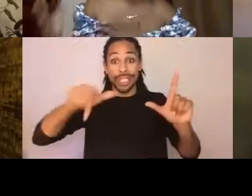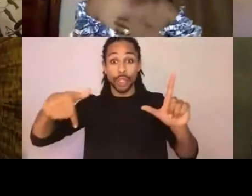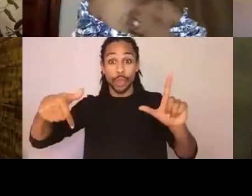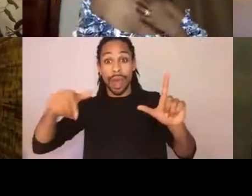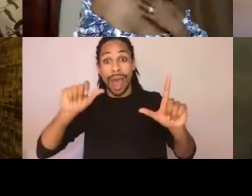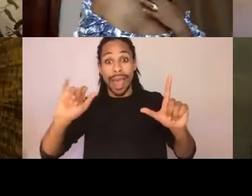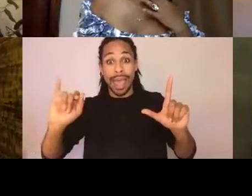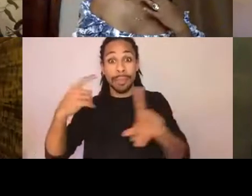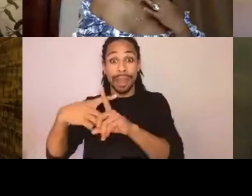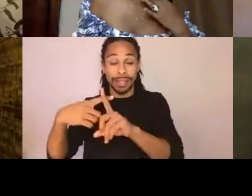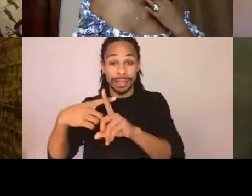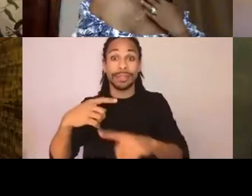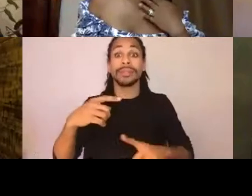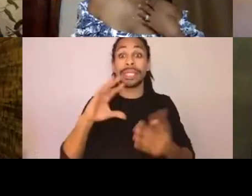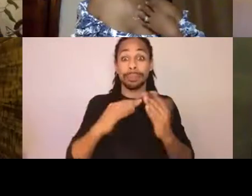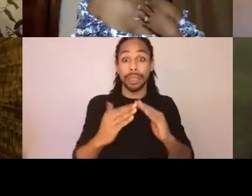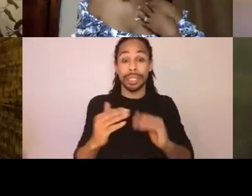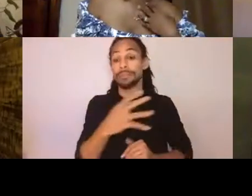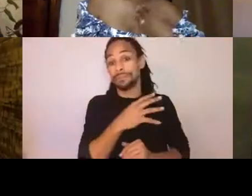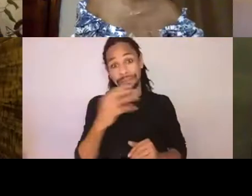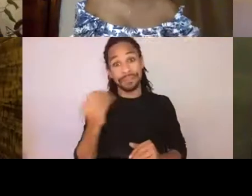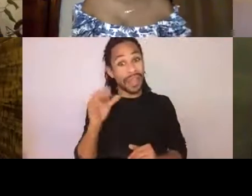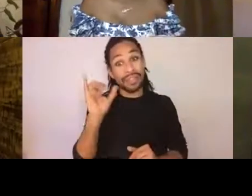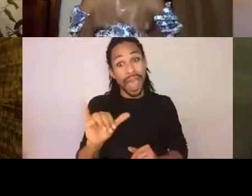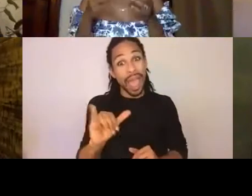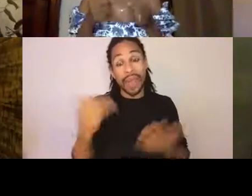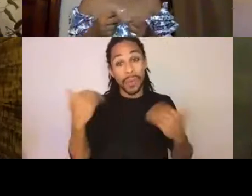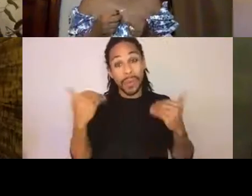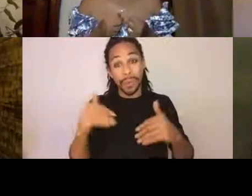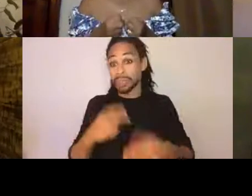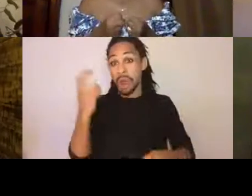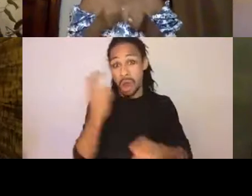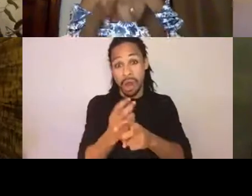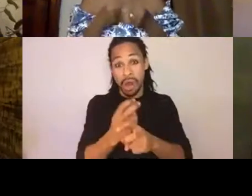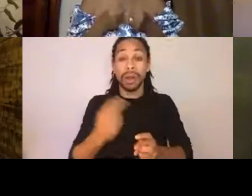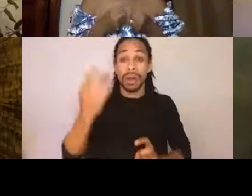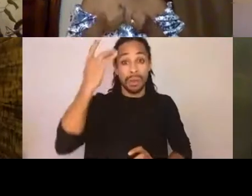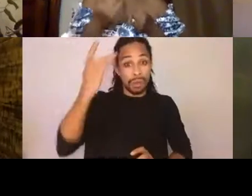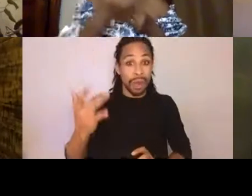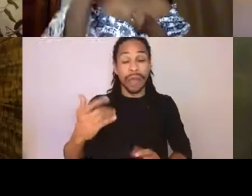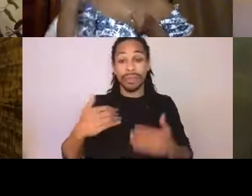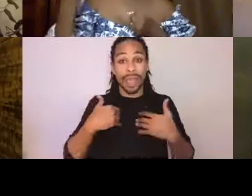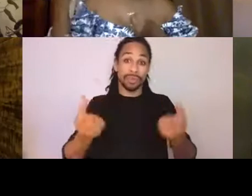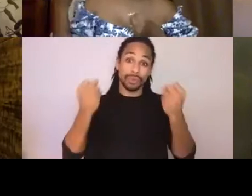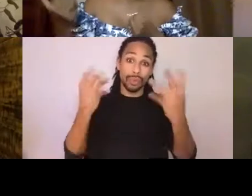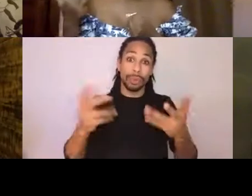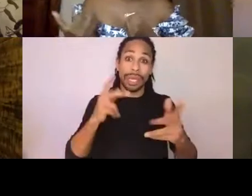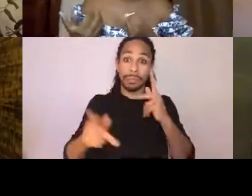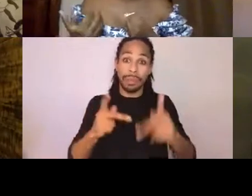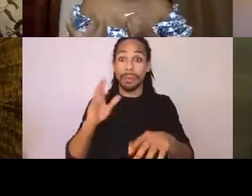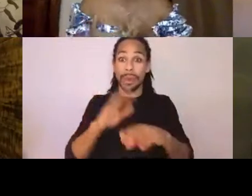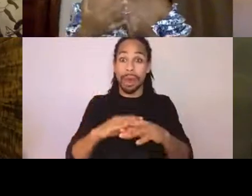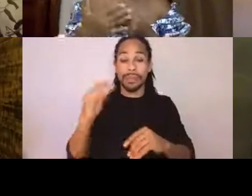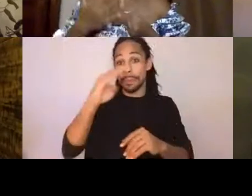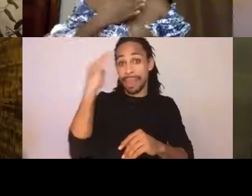LGBTQIA+ community. And that was really hard because there were so many folks on the Black love